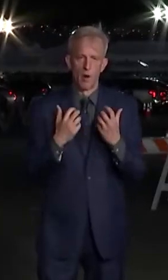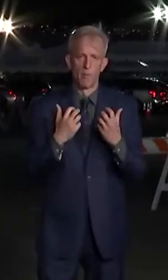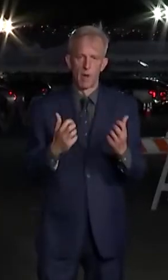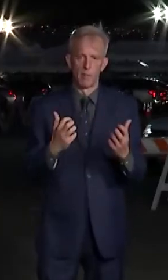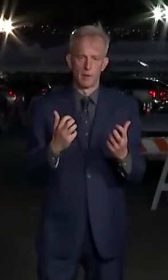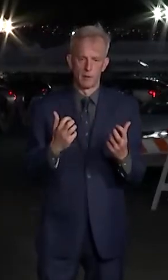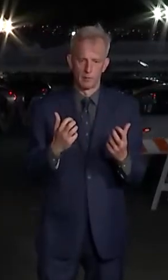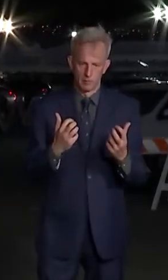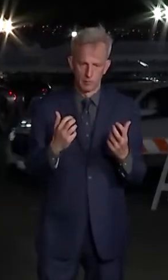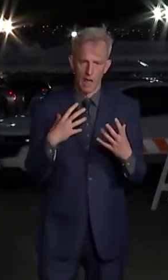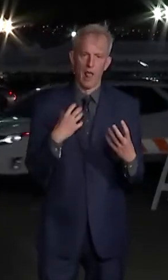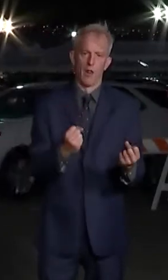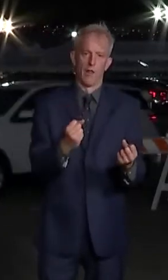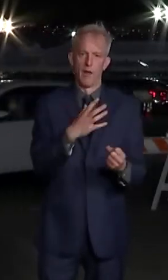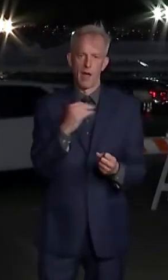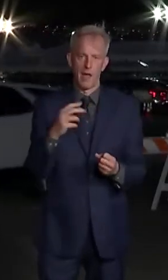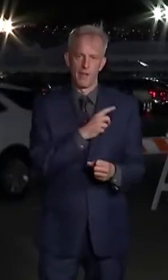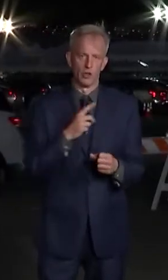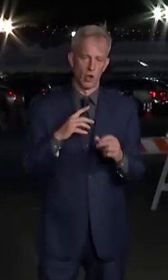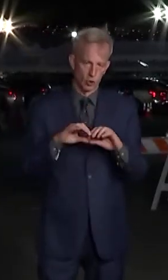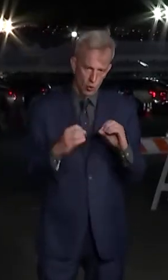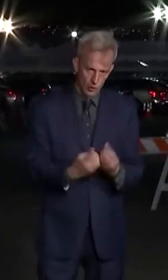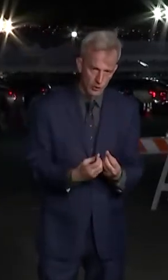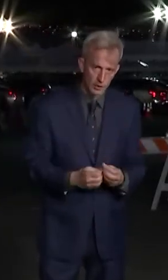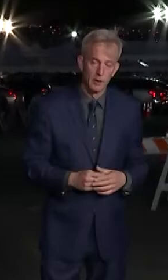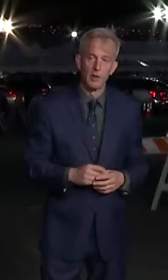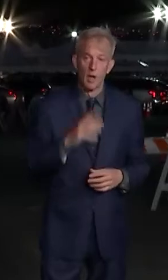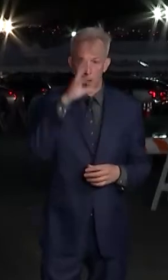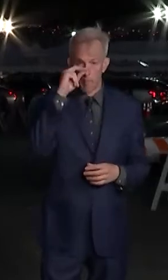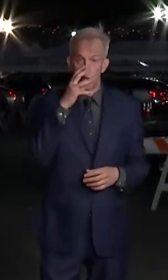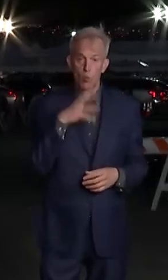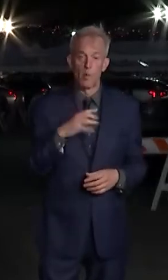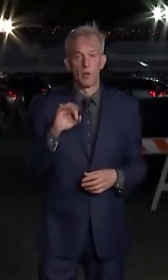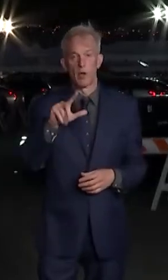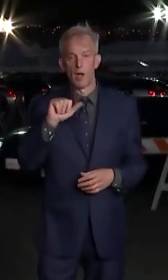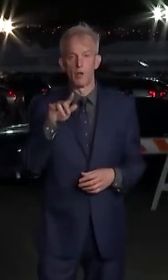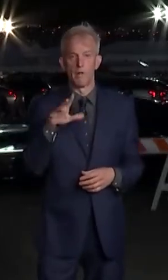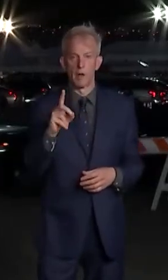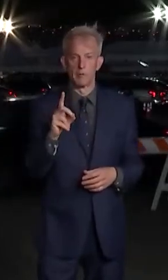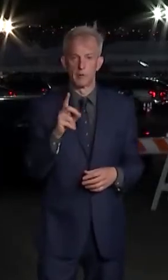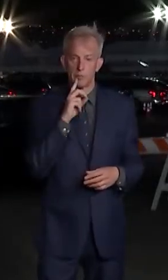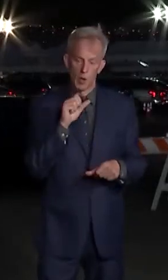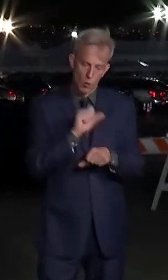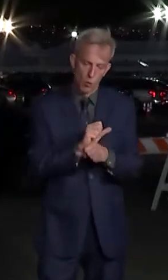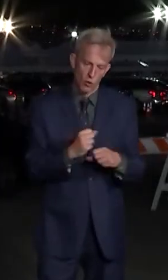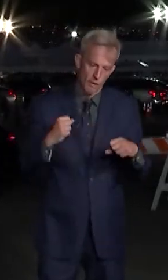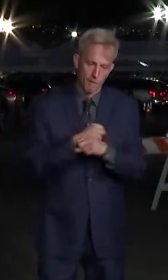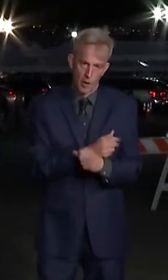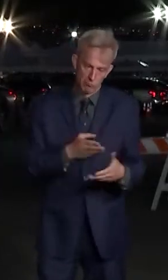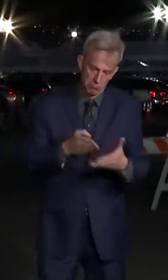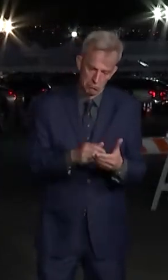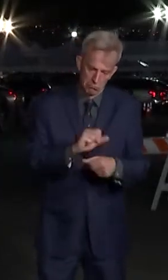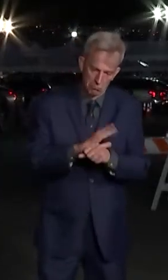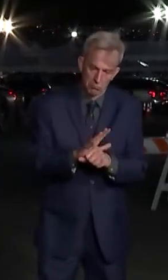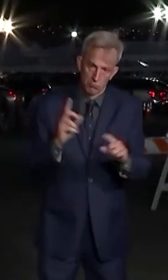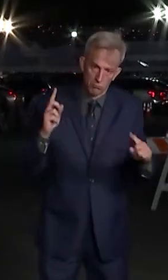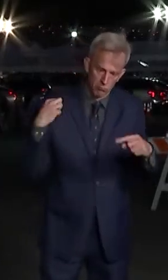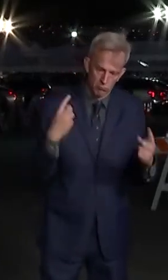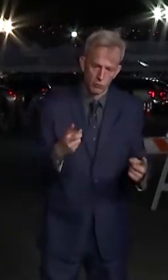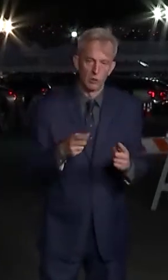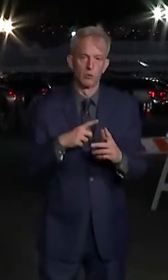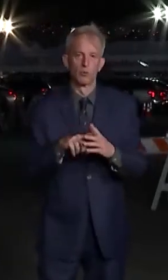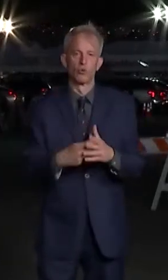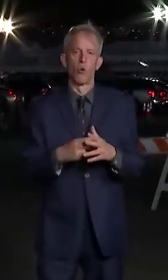Dodger organization. The men and women of the LAFD have been on the front lines of the fight against COVID since we